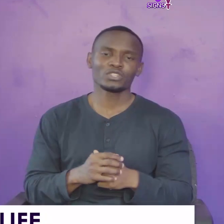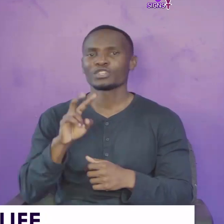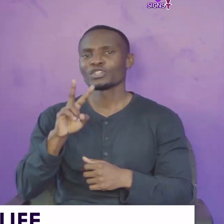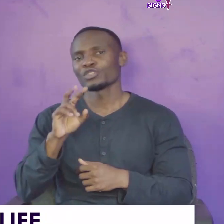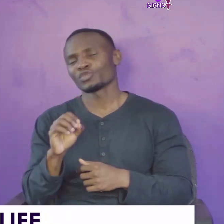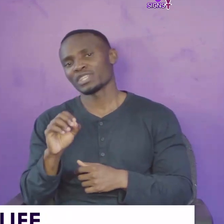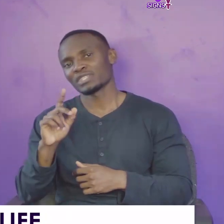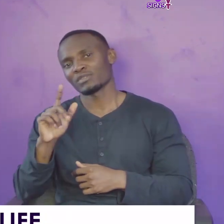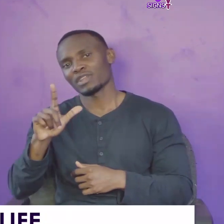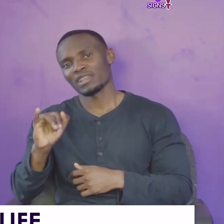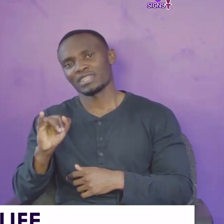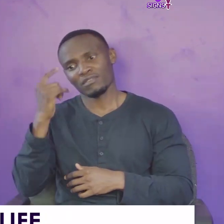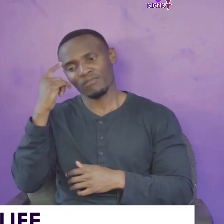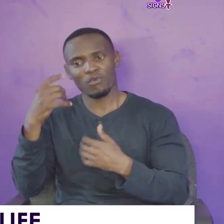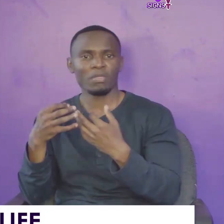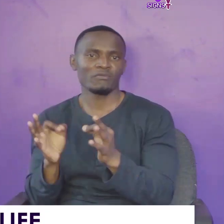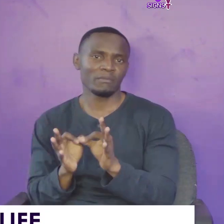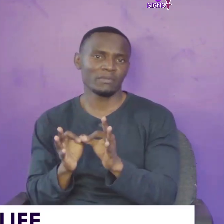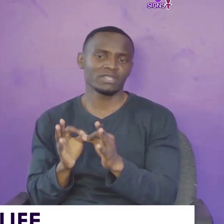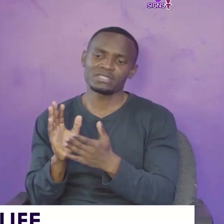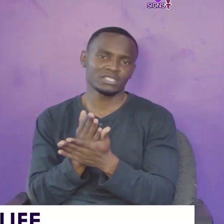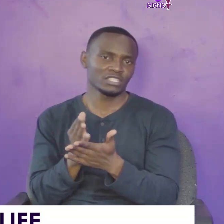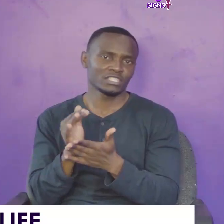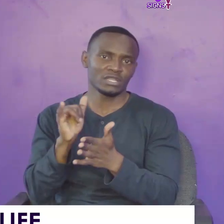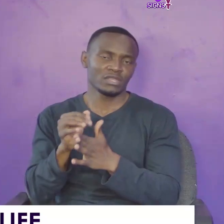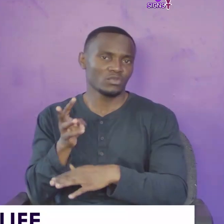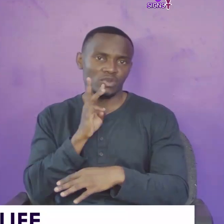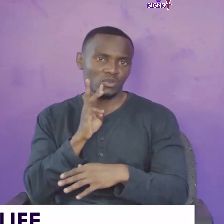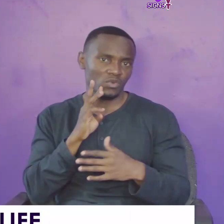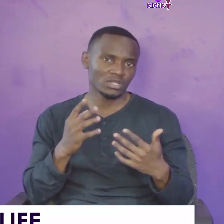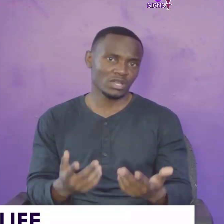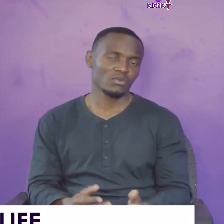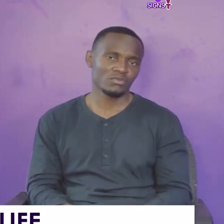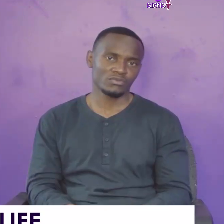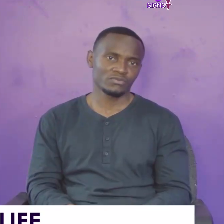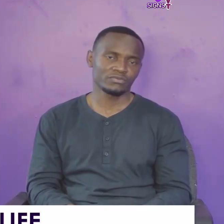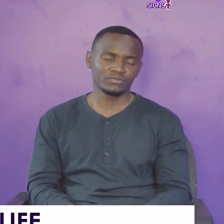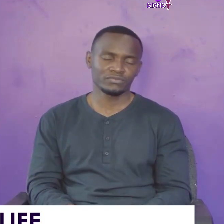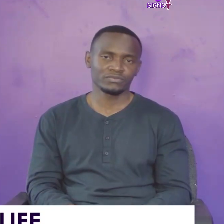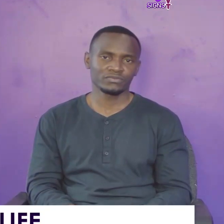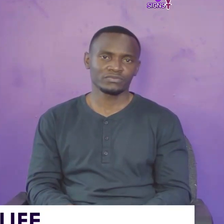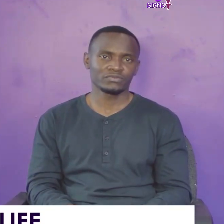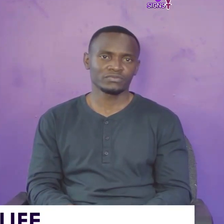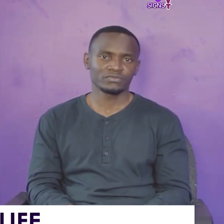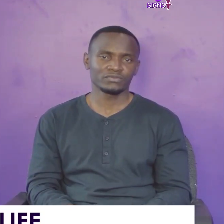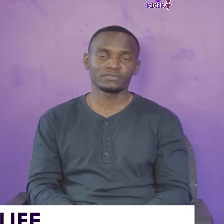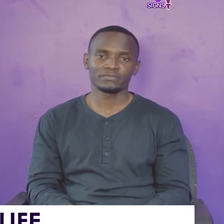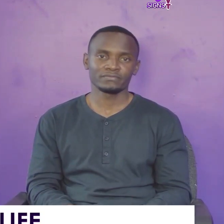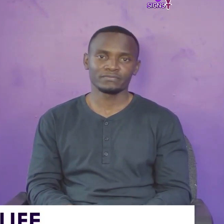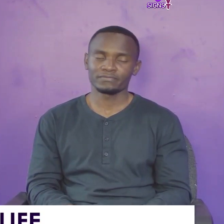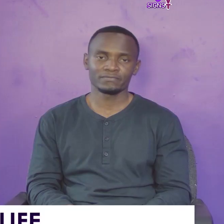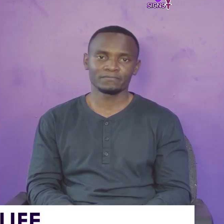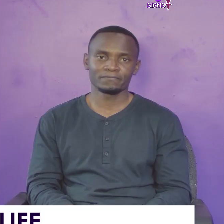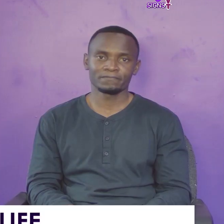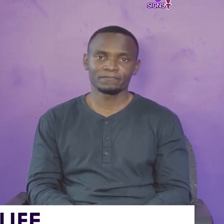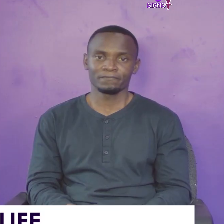7. You wonder how it is that they are going to be sharing that water. Are they the hummingbirds? Almost like... Almost something very